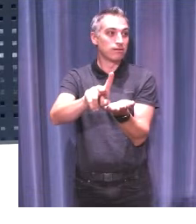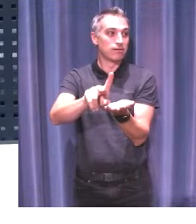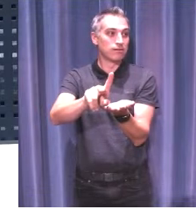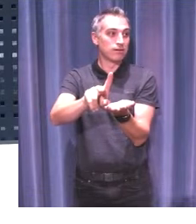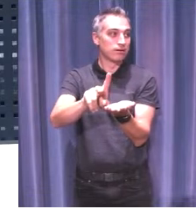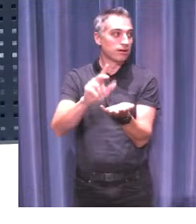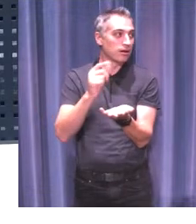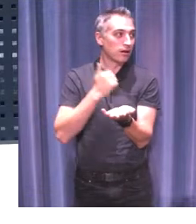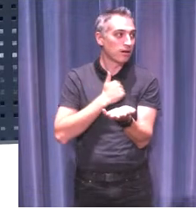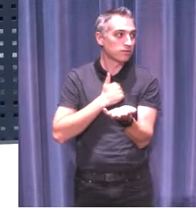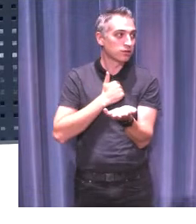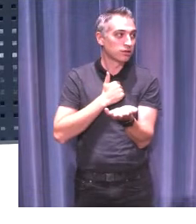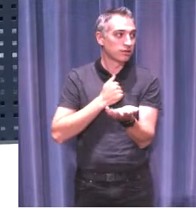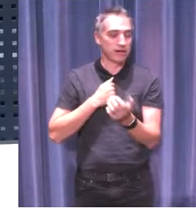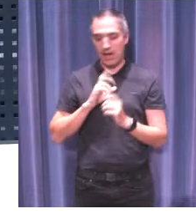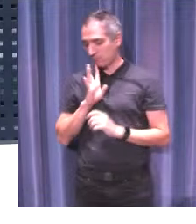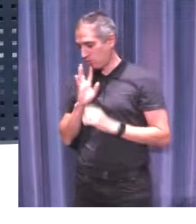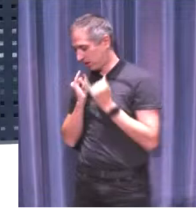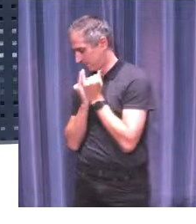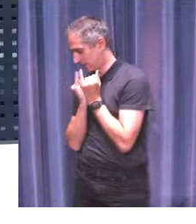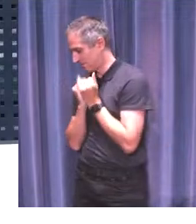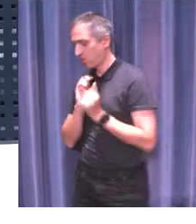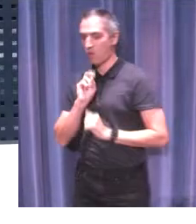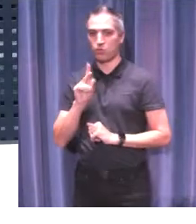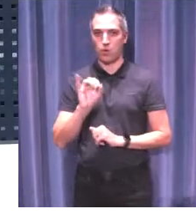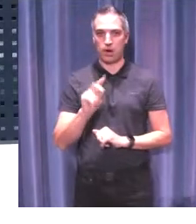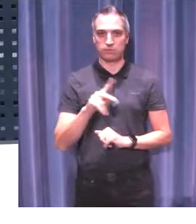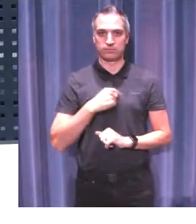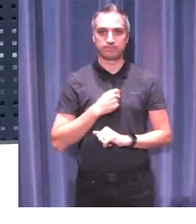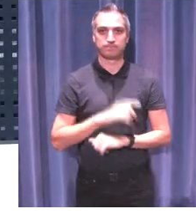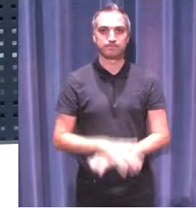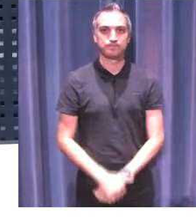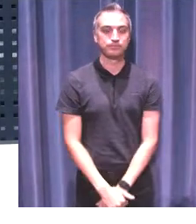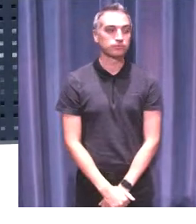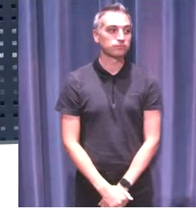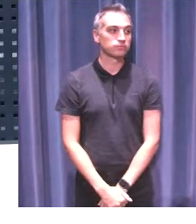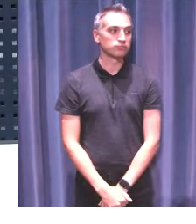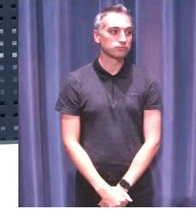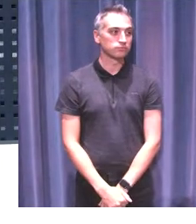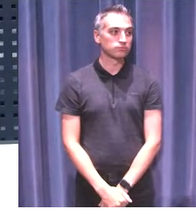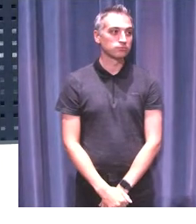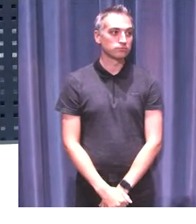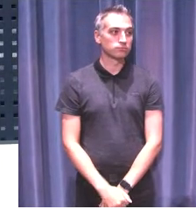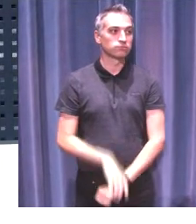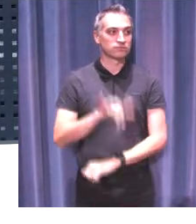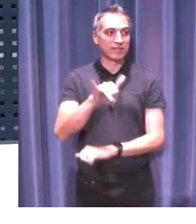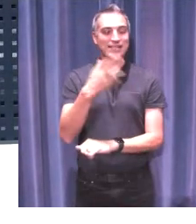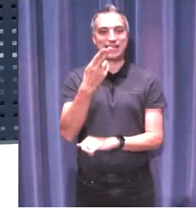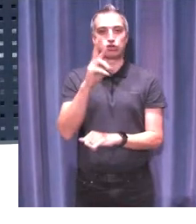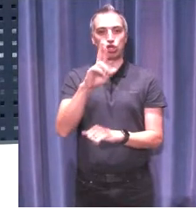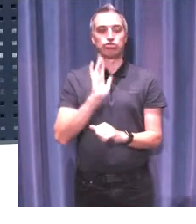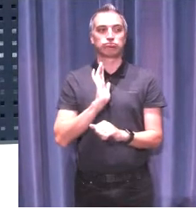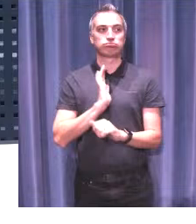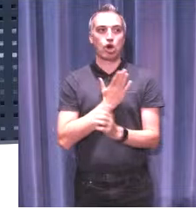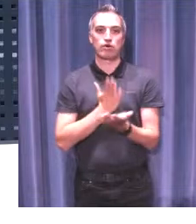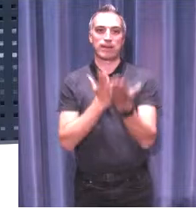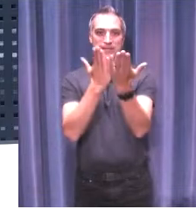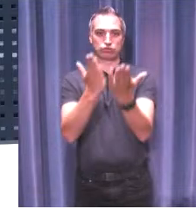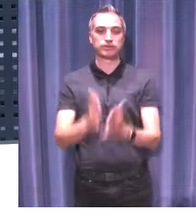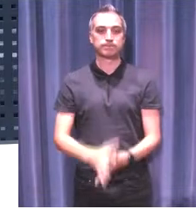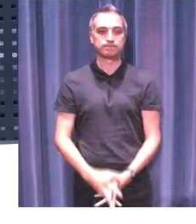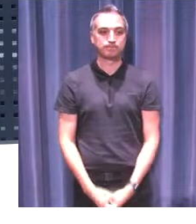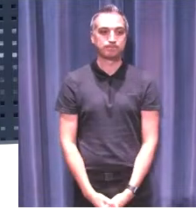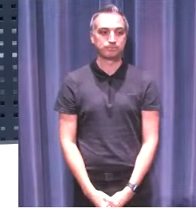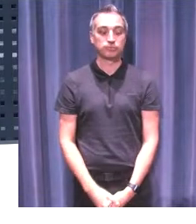I'm sorry? Oh, okay, sorry. So that is Human Resources recommendation.